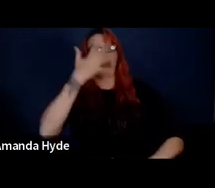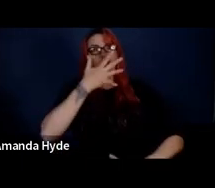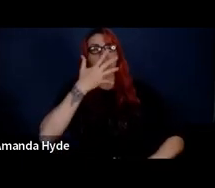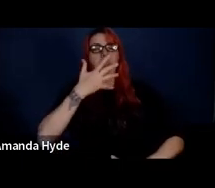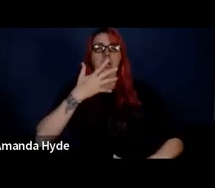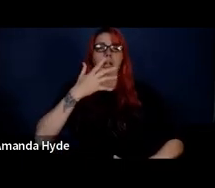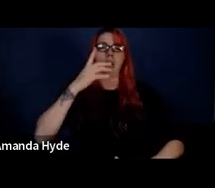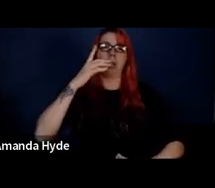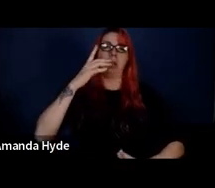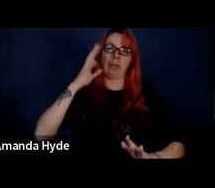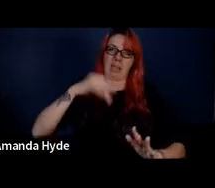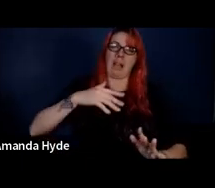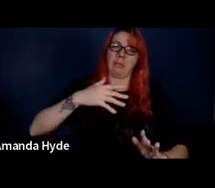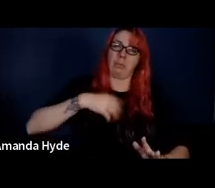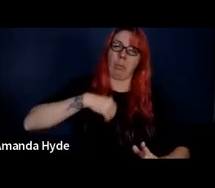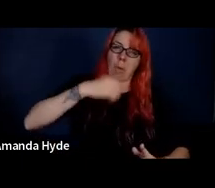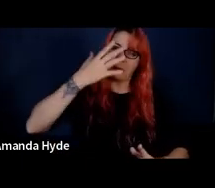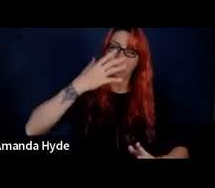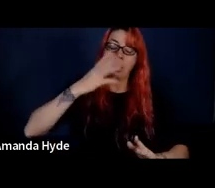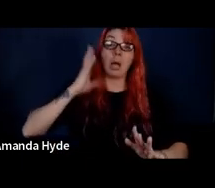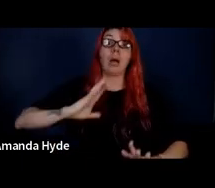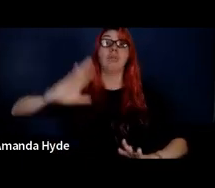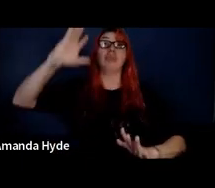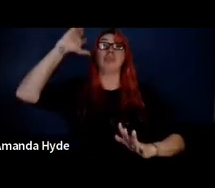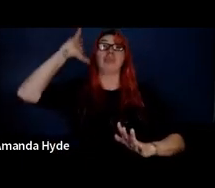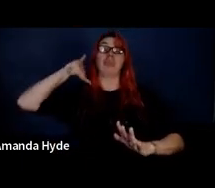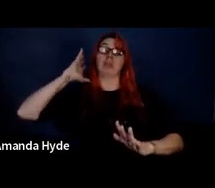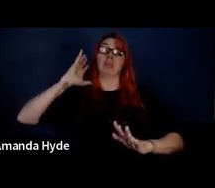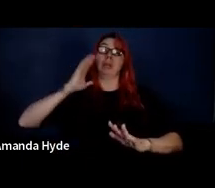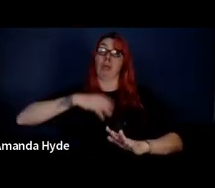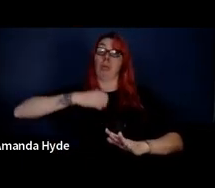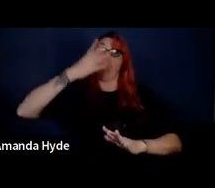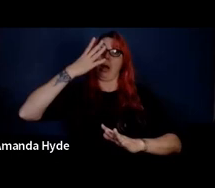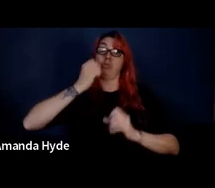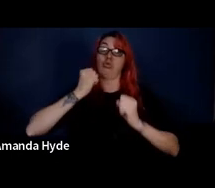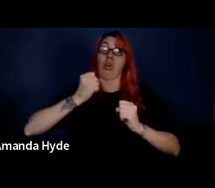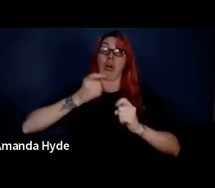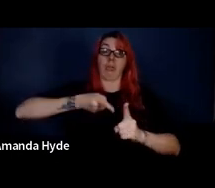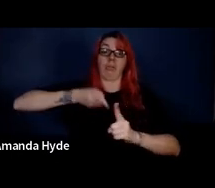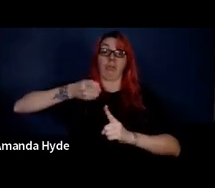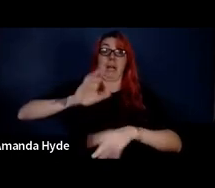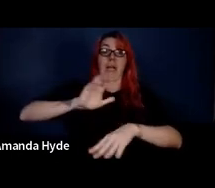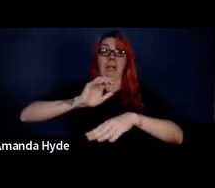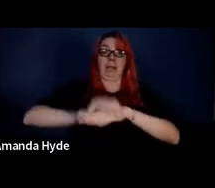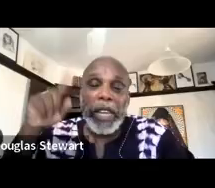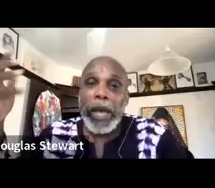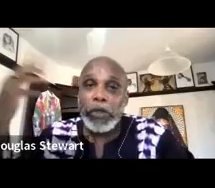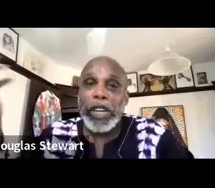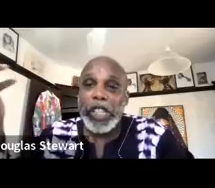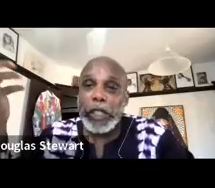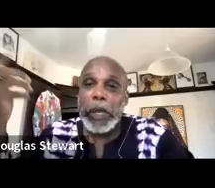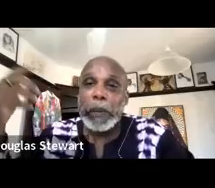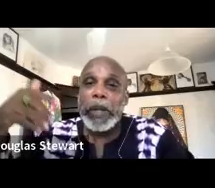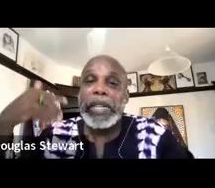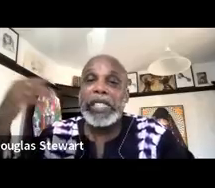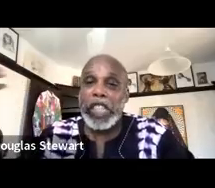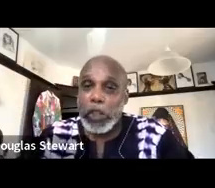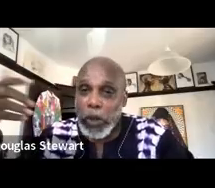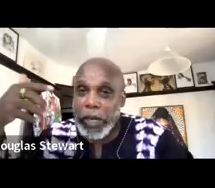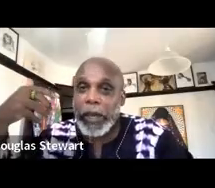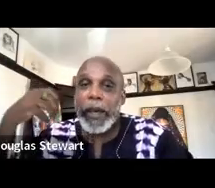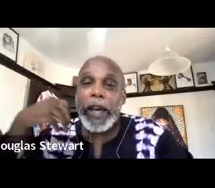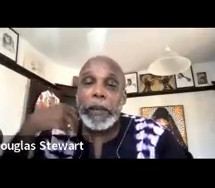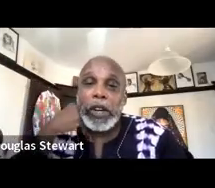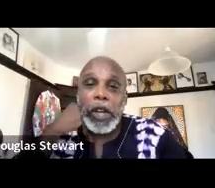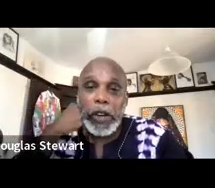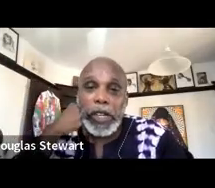make a connection to that history that is similar to, in many ways, back in those past times, to what is happening to racialized people